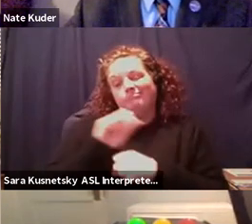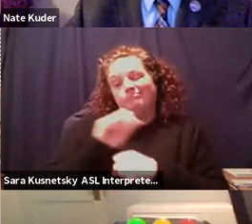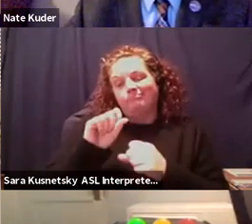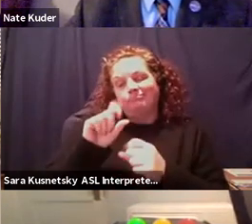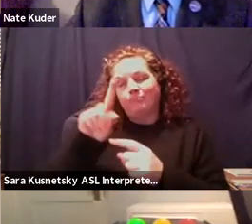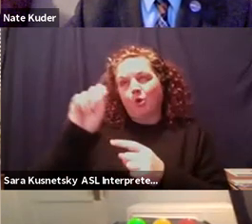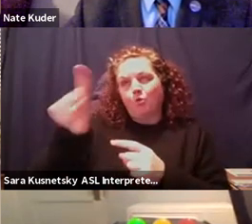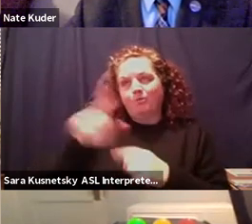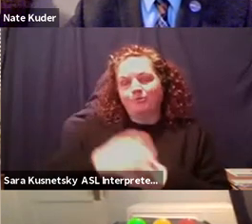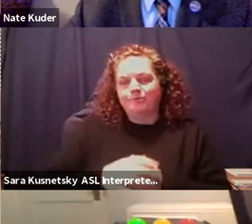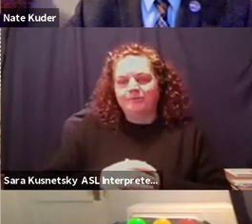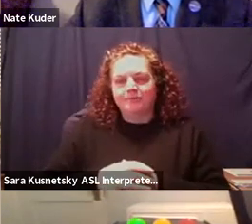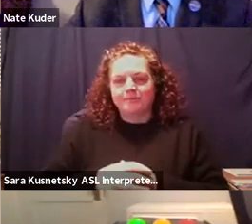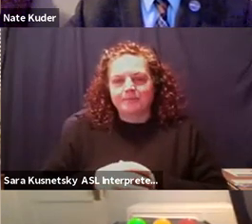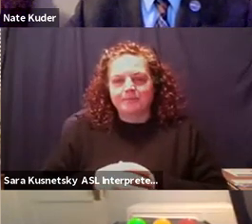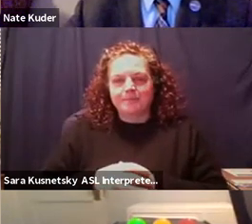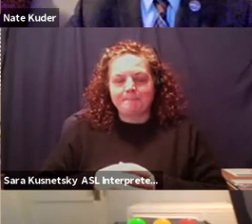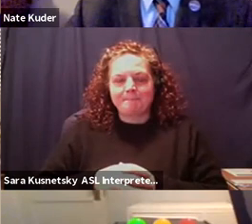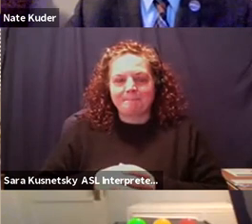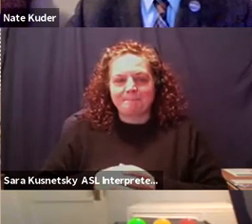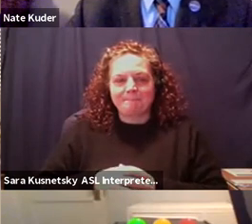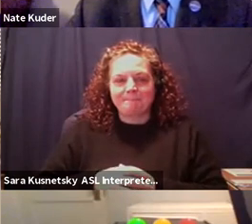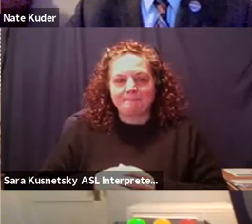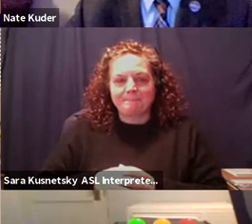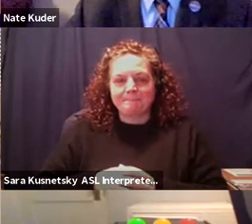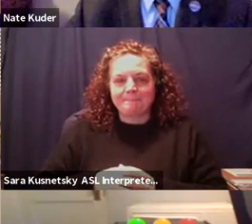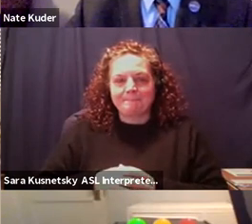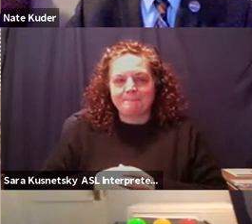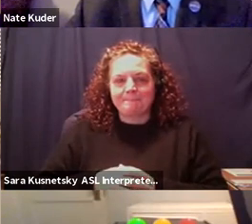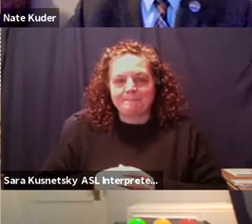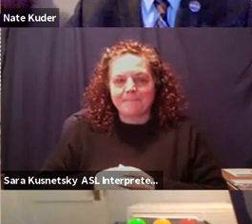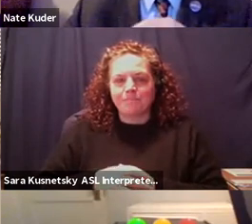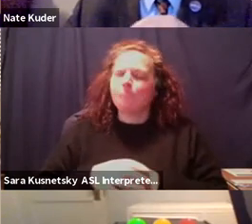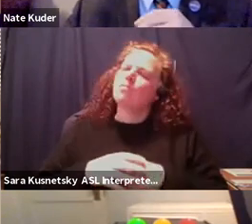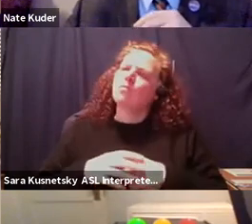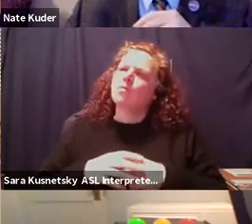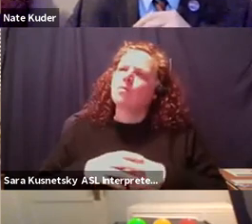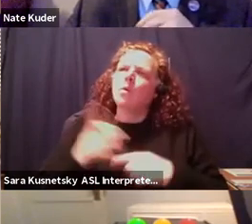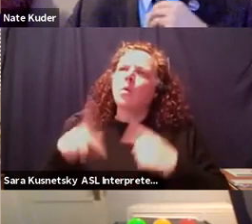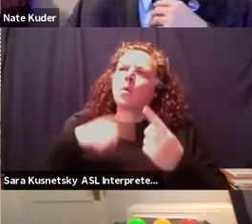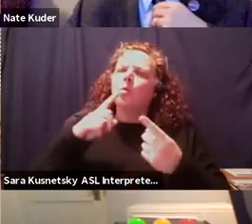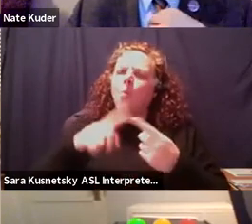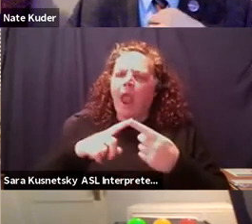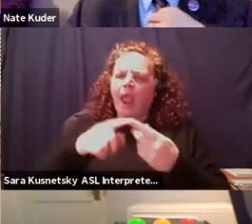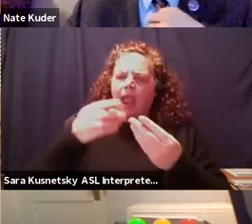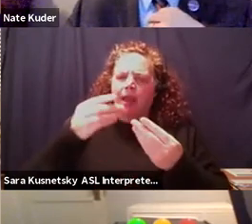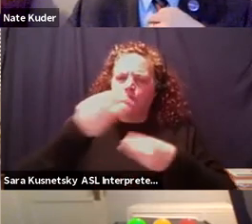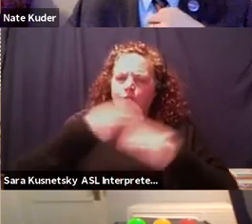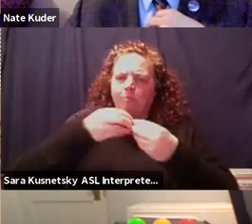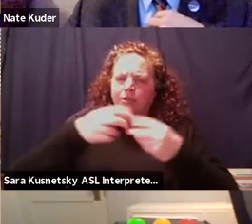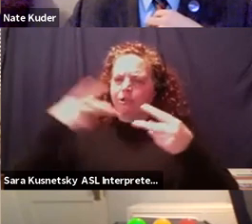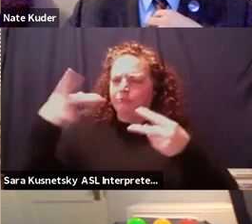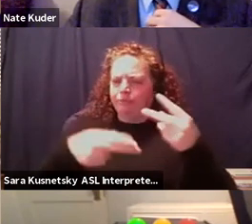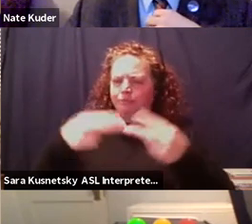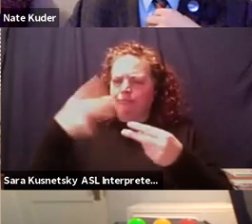as of right now is, when will we be hearing about budget cuts? Because I know they exist and